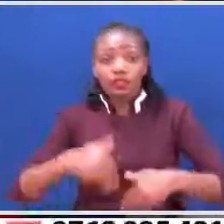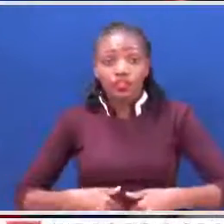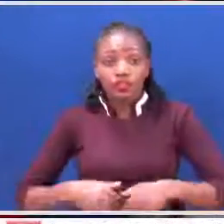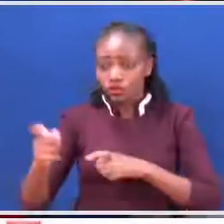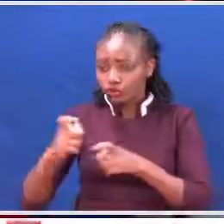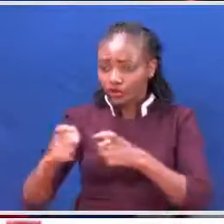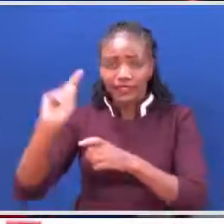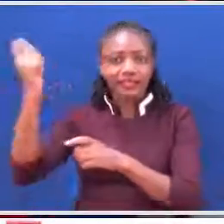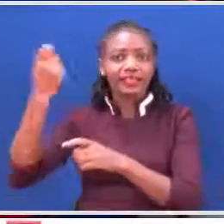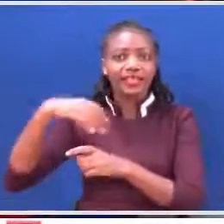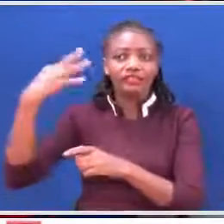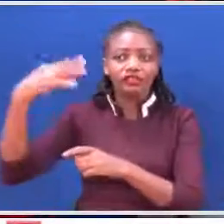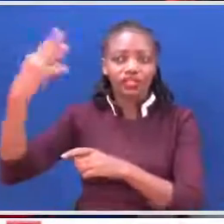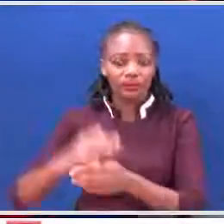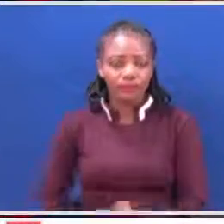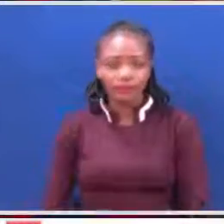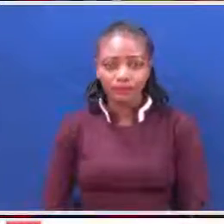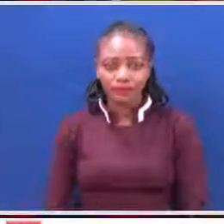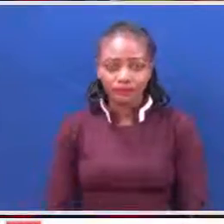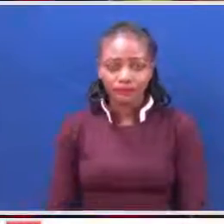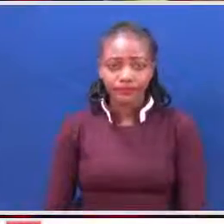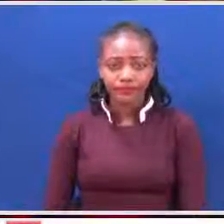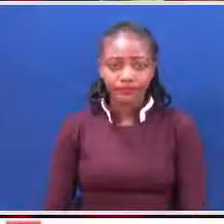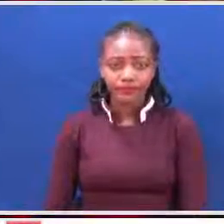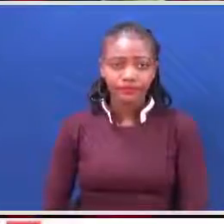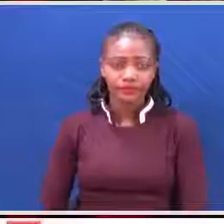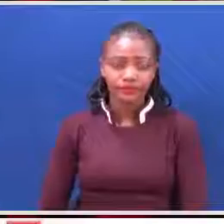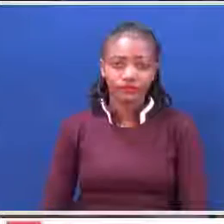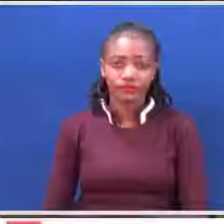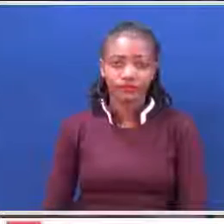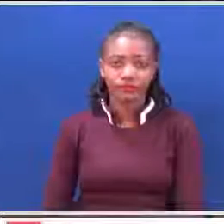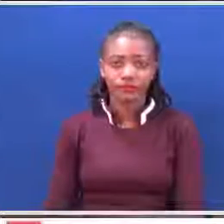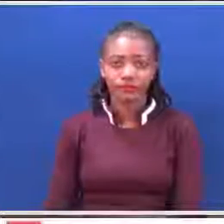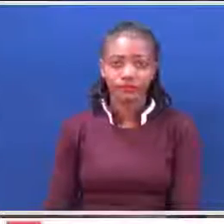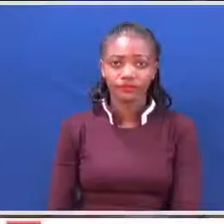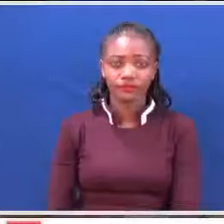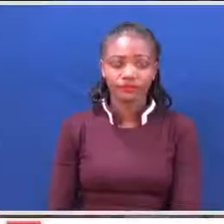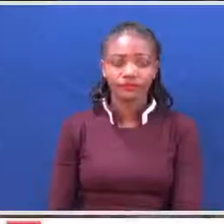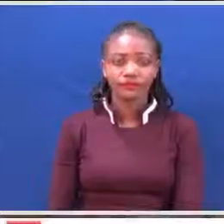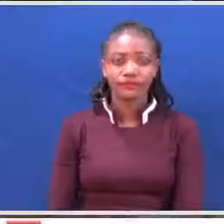Kenya's destiny. Mwangi Maina, TV 47, Nairobi.